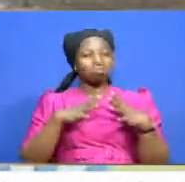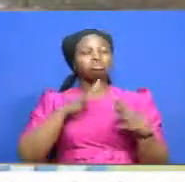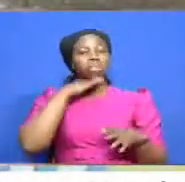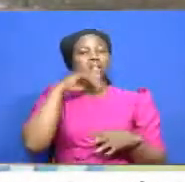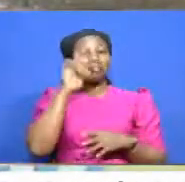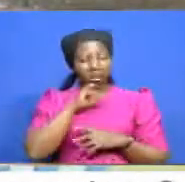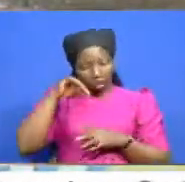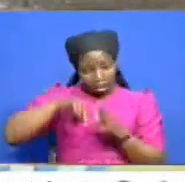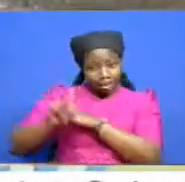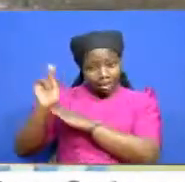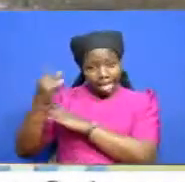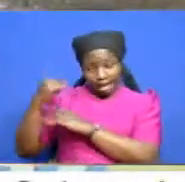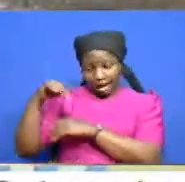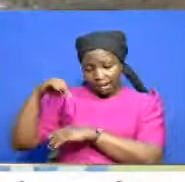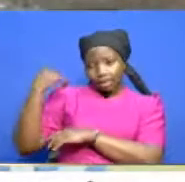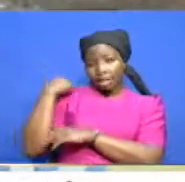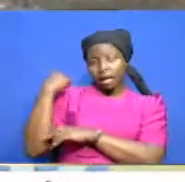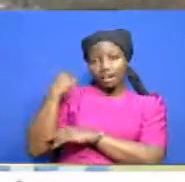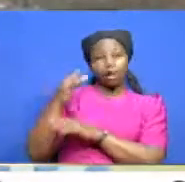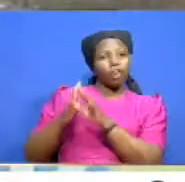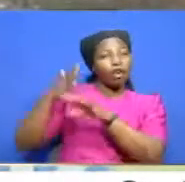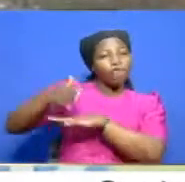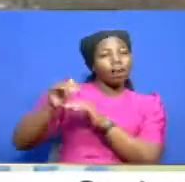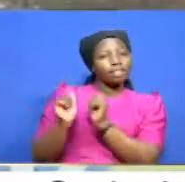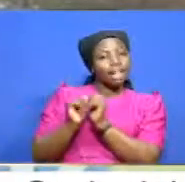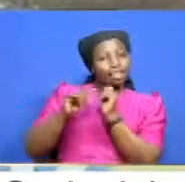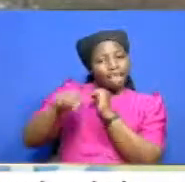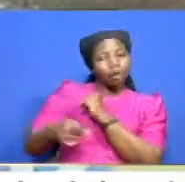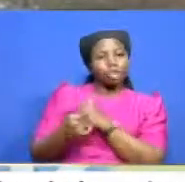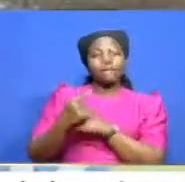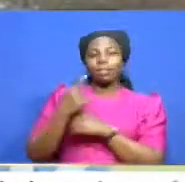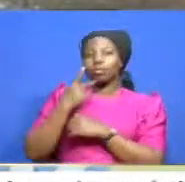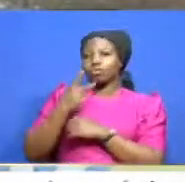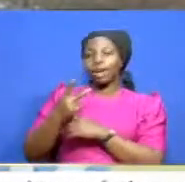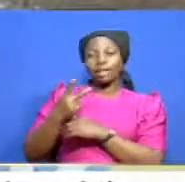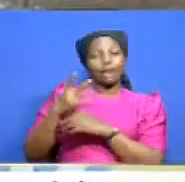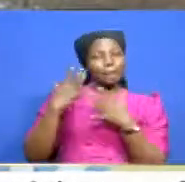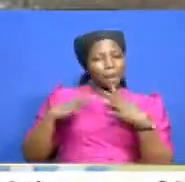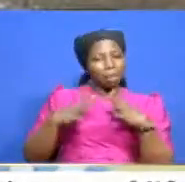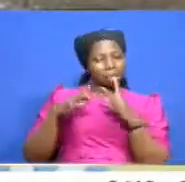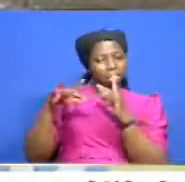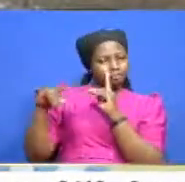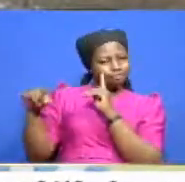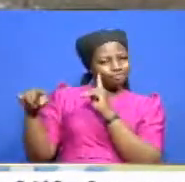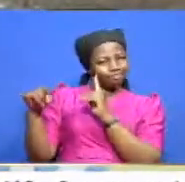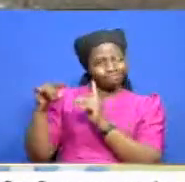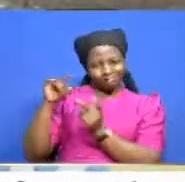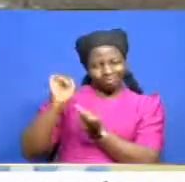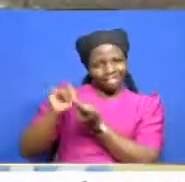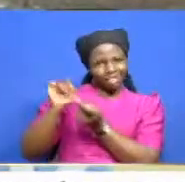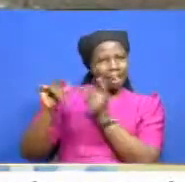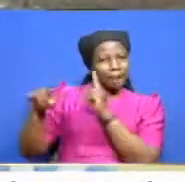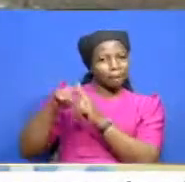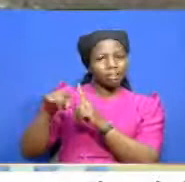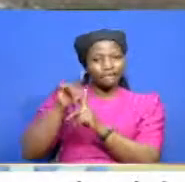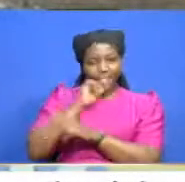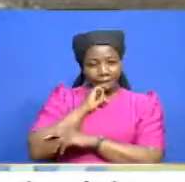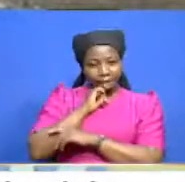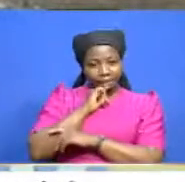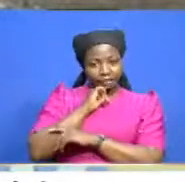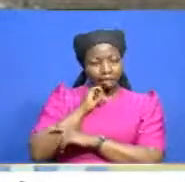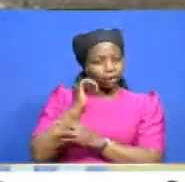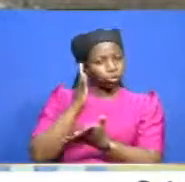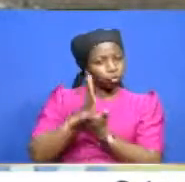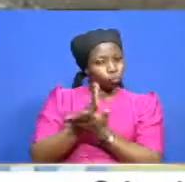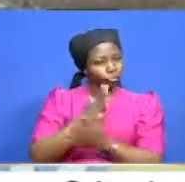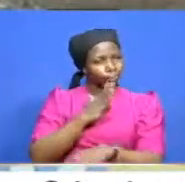as at yesterday, over 10,200 people tested positive. And of course, unfortunately, about